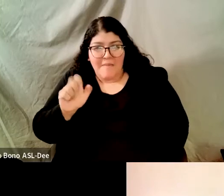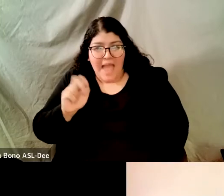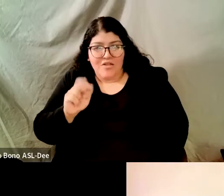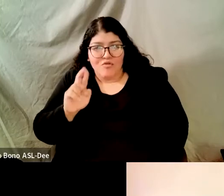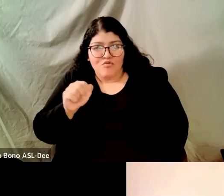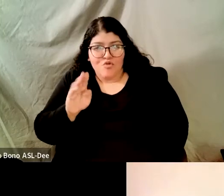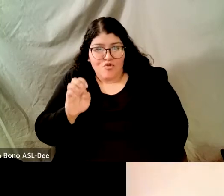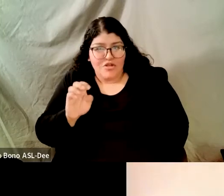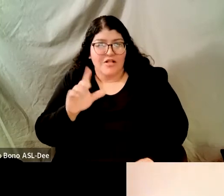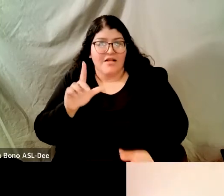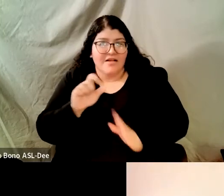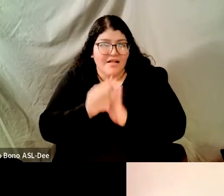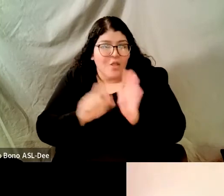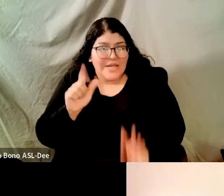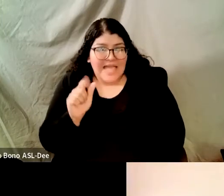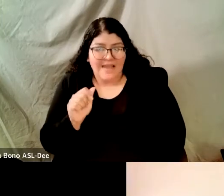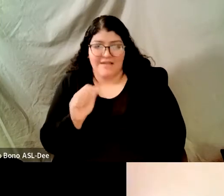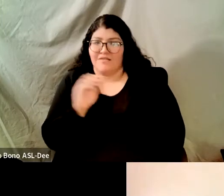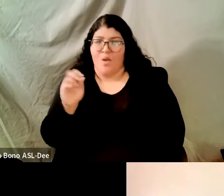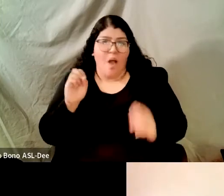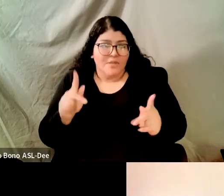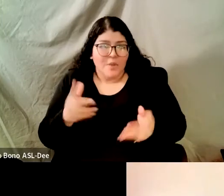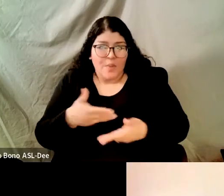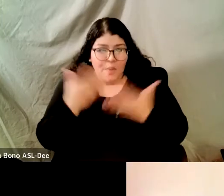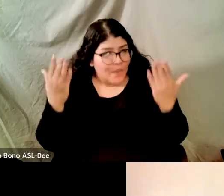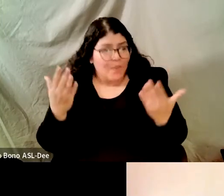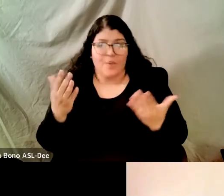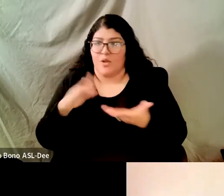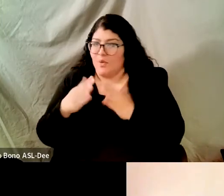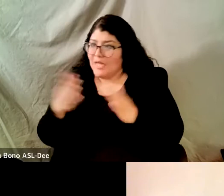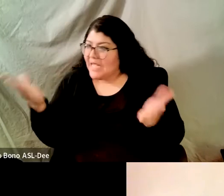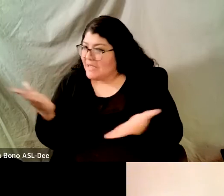no opportunities. It wasn't really a community here with things